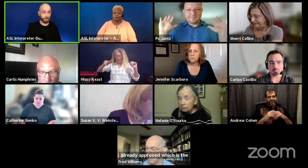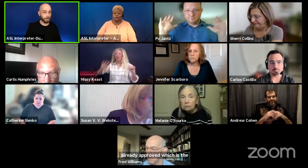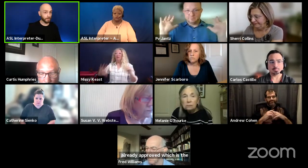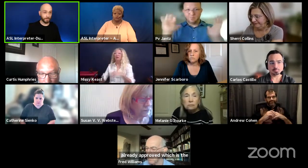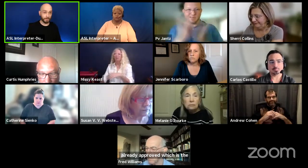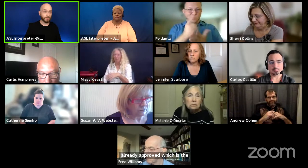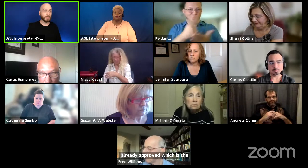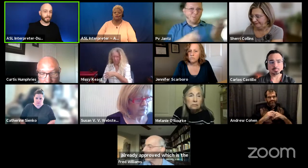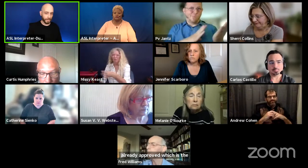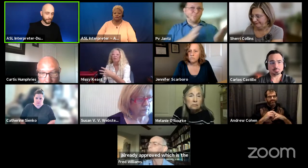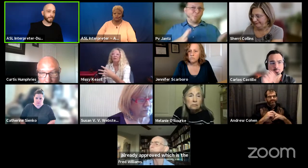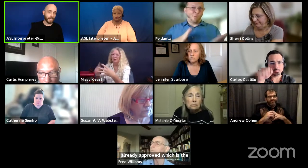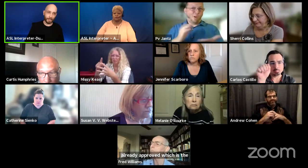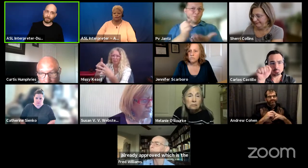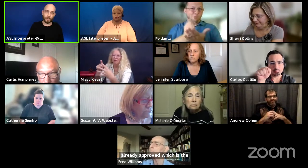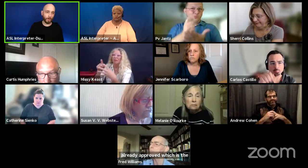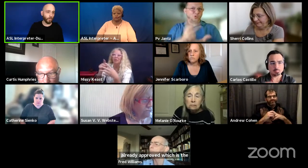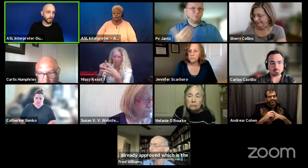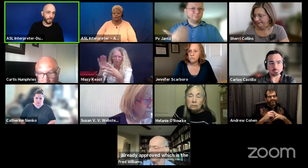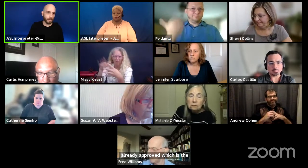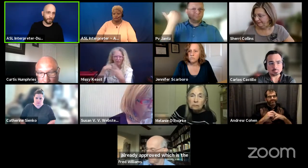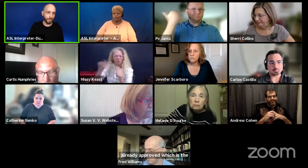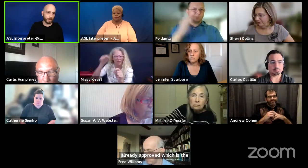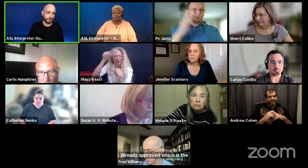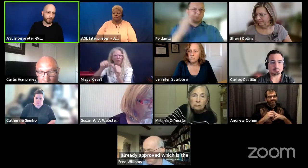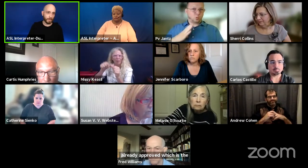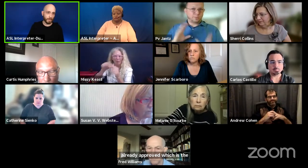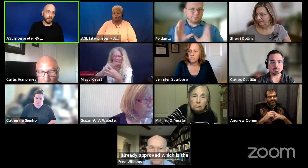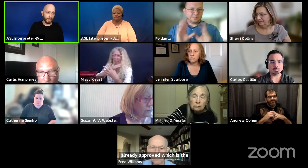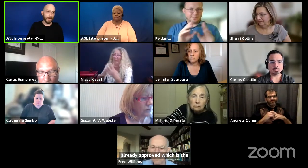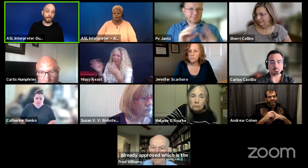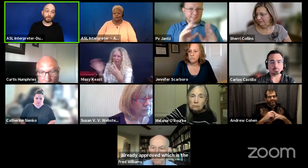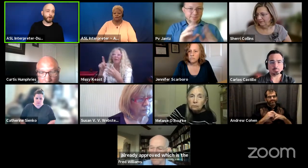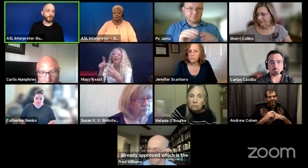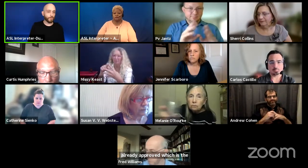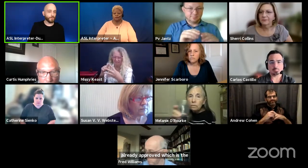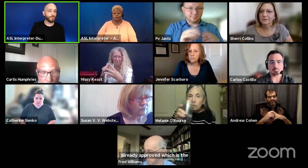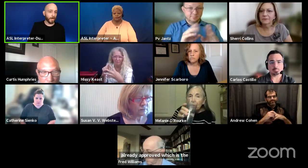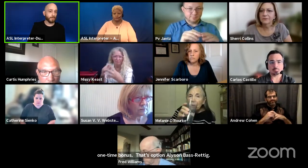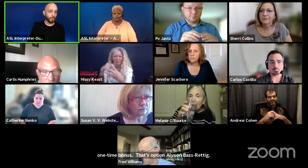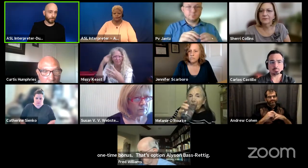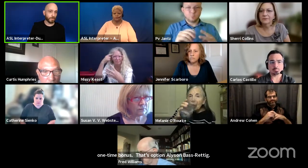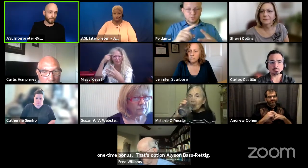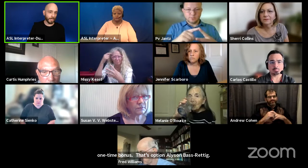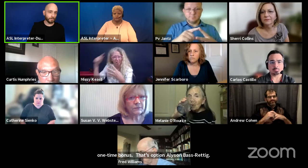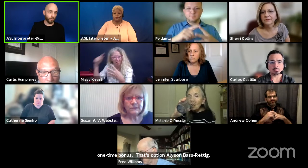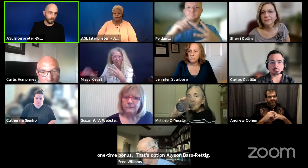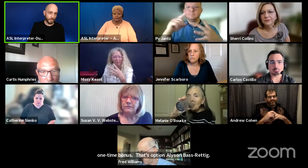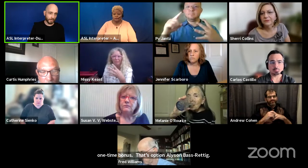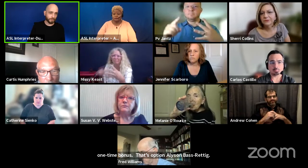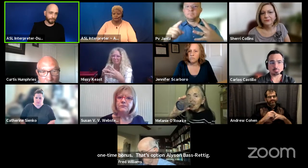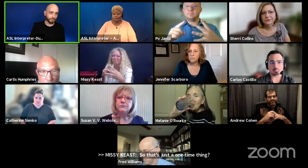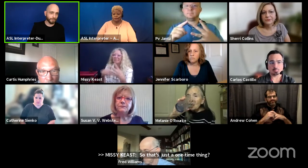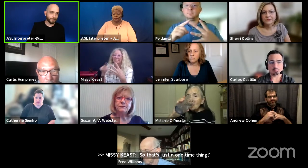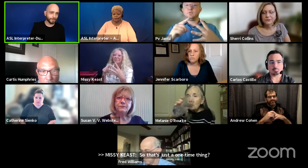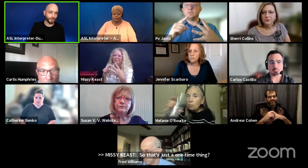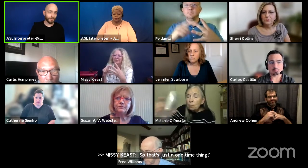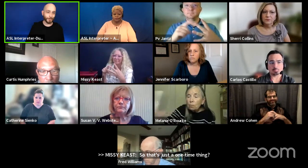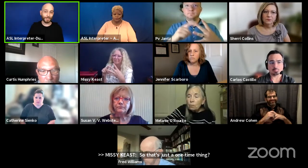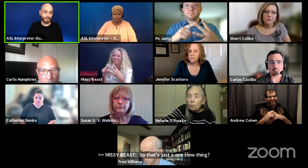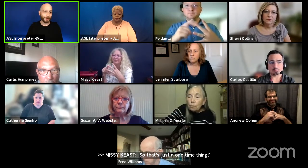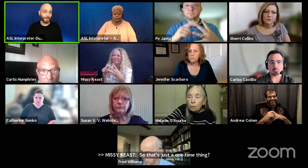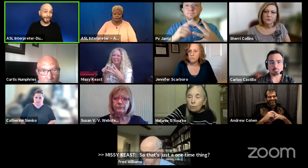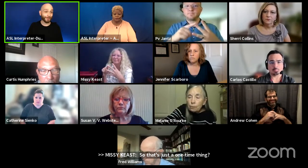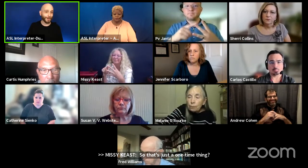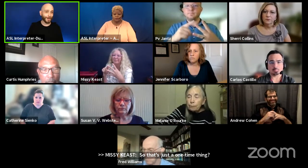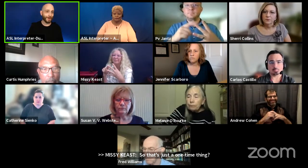thing. Yes, exactly. It would be a one-time thing. And it was already approved by the board at the last board meeting. This is